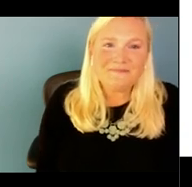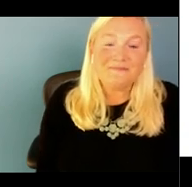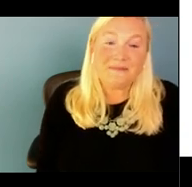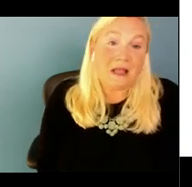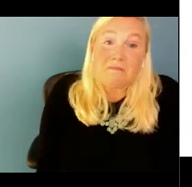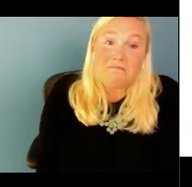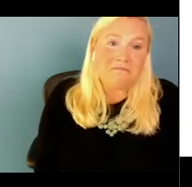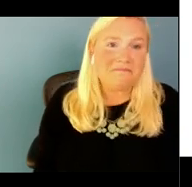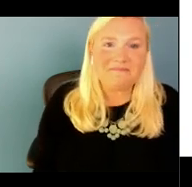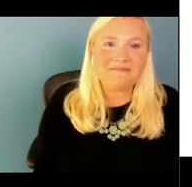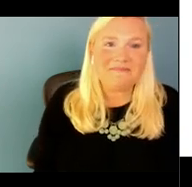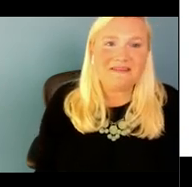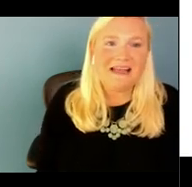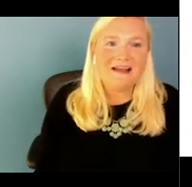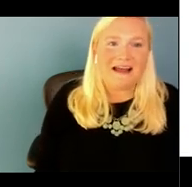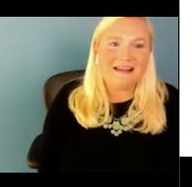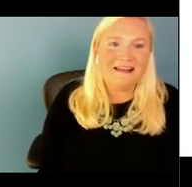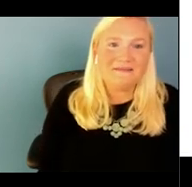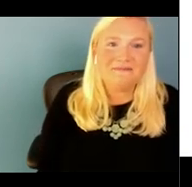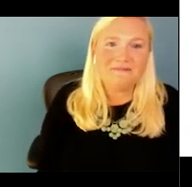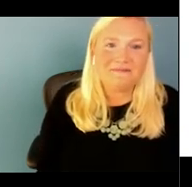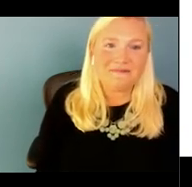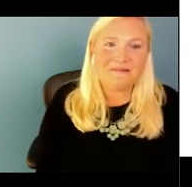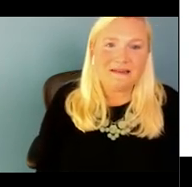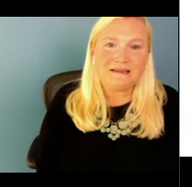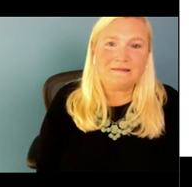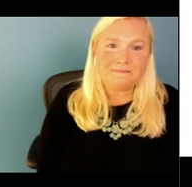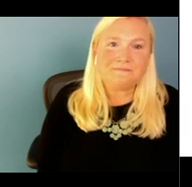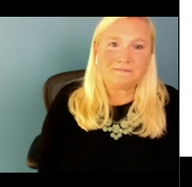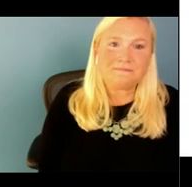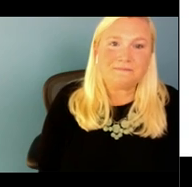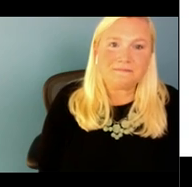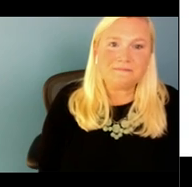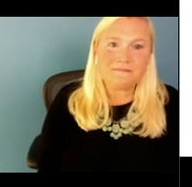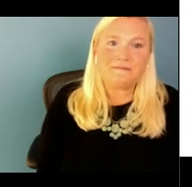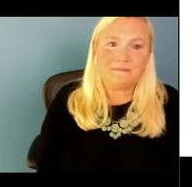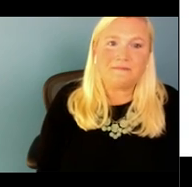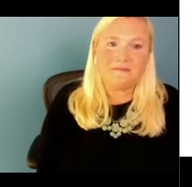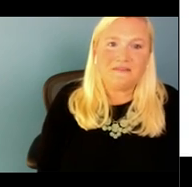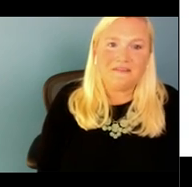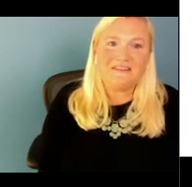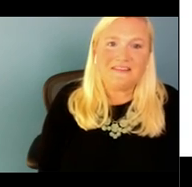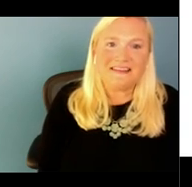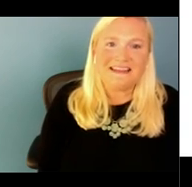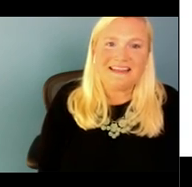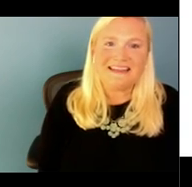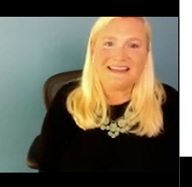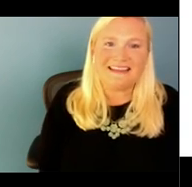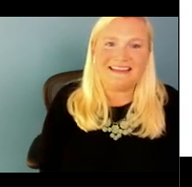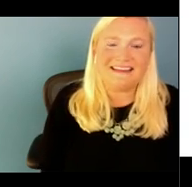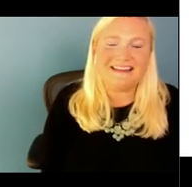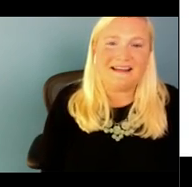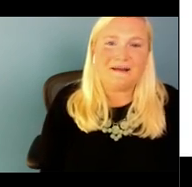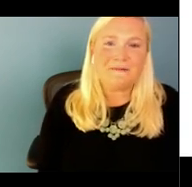that yesterday to you. But it takes hearing it from multiple sources. So I really appreciate that idea,